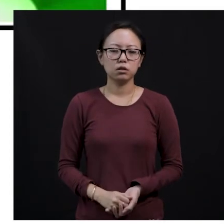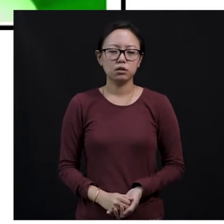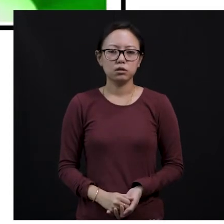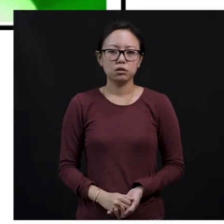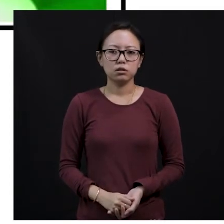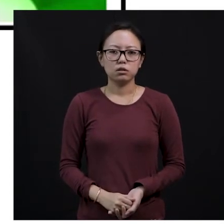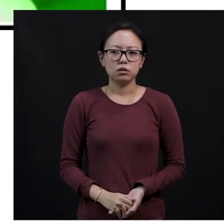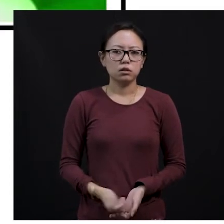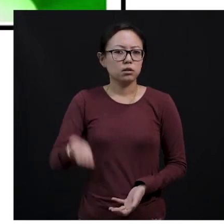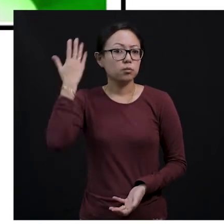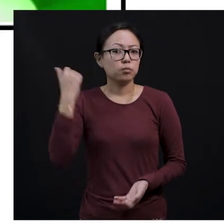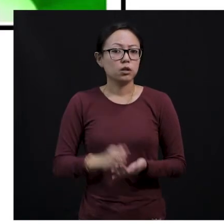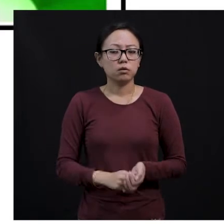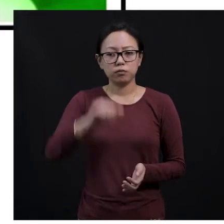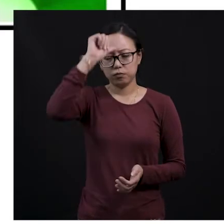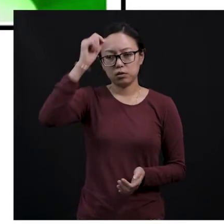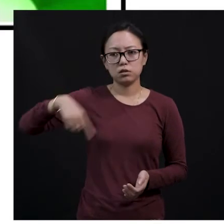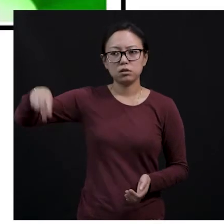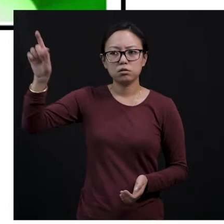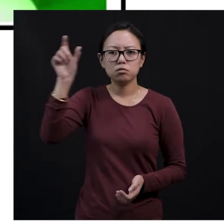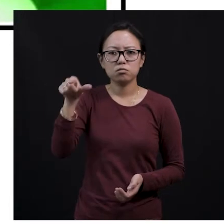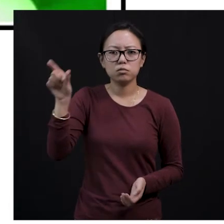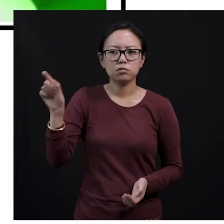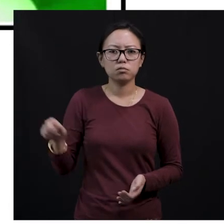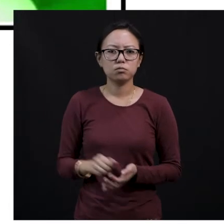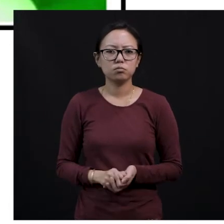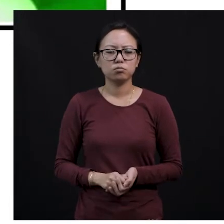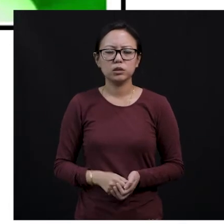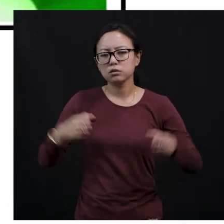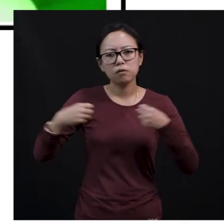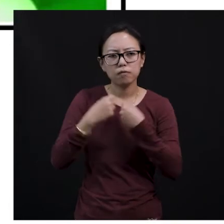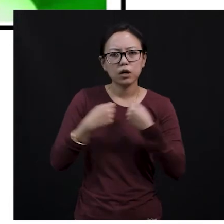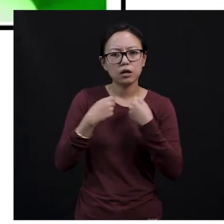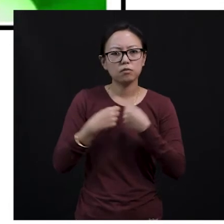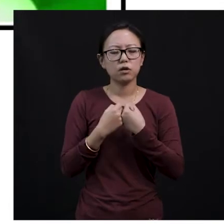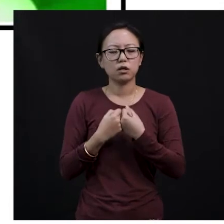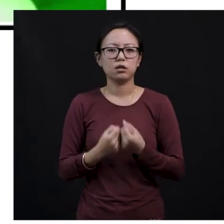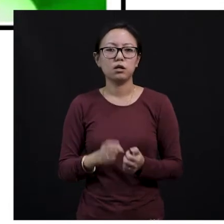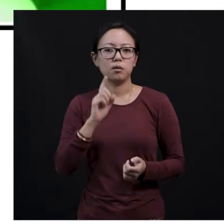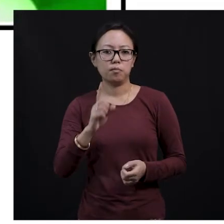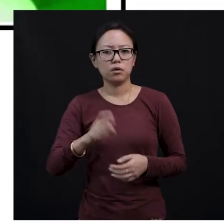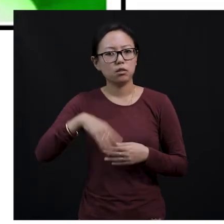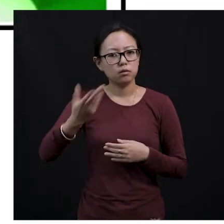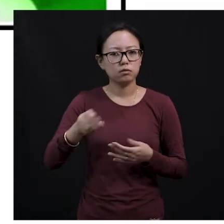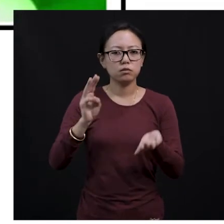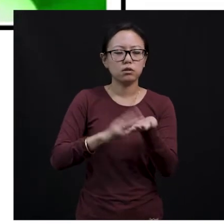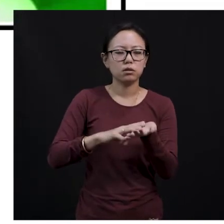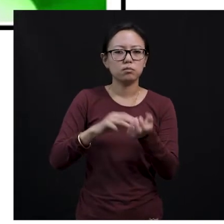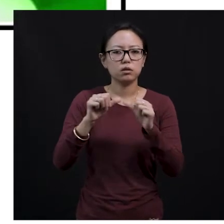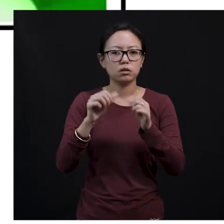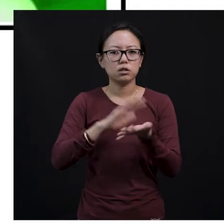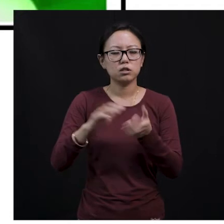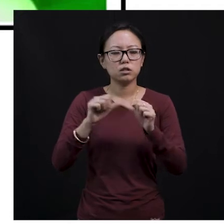that India had not seen before Mahatma Gandhi came into the political picture. So, non violence is a contribution of Mahatma